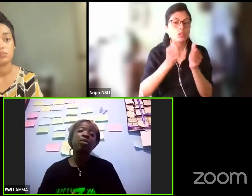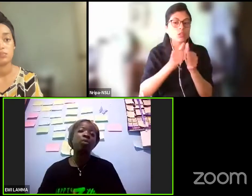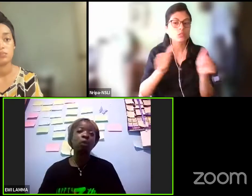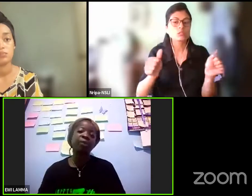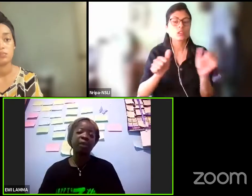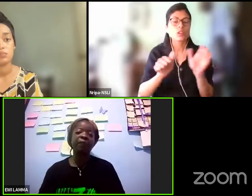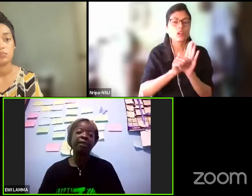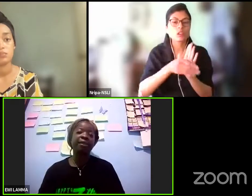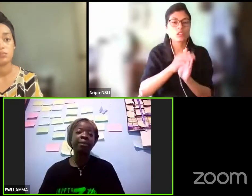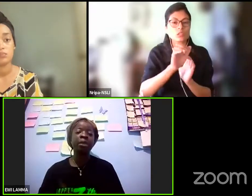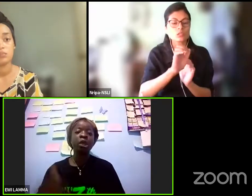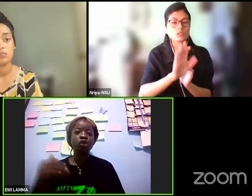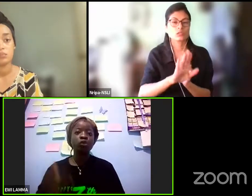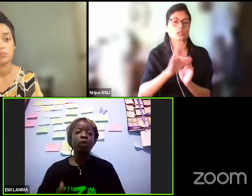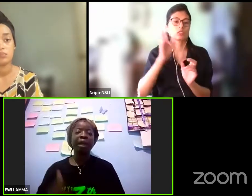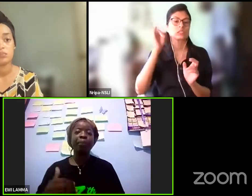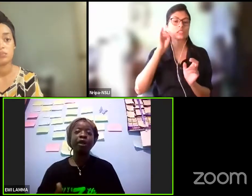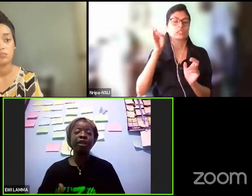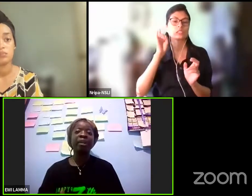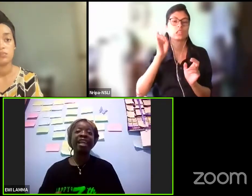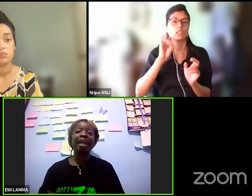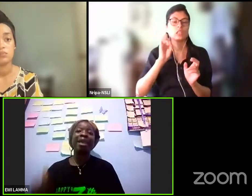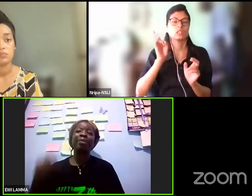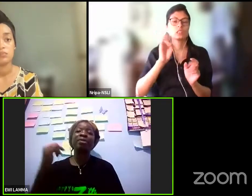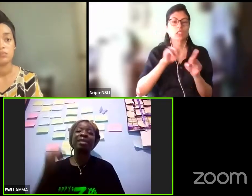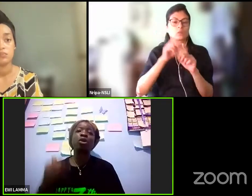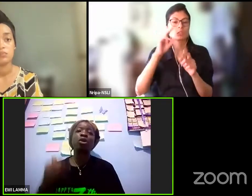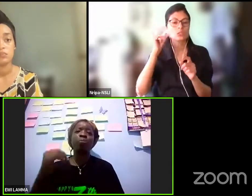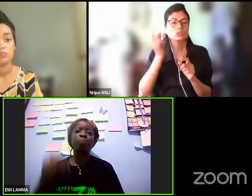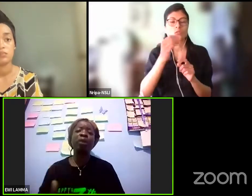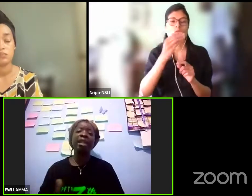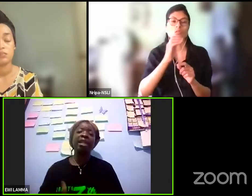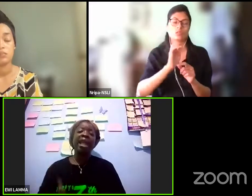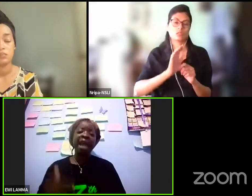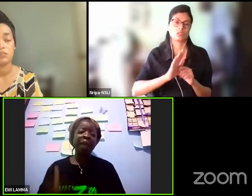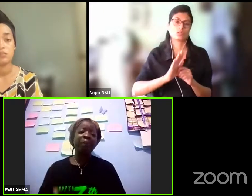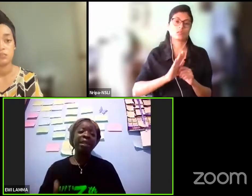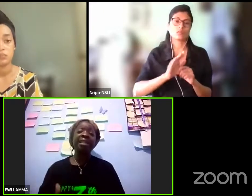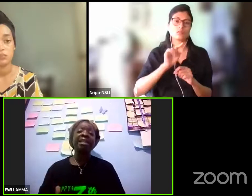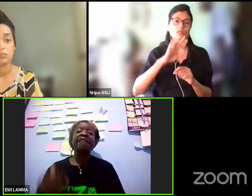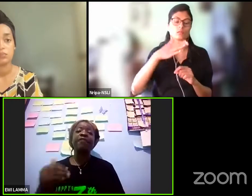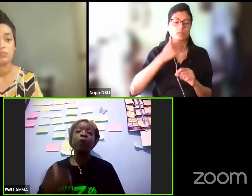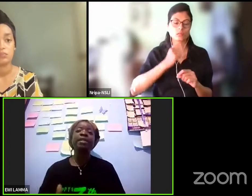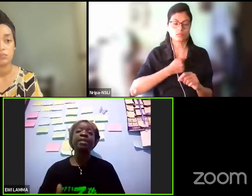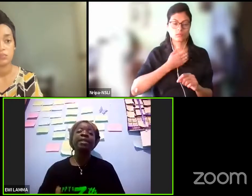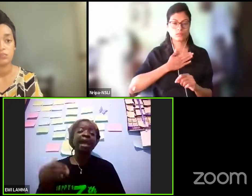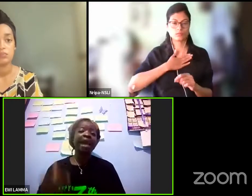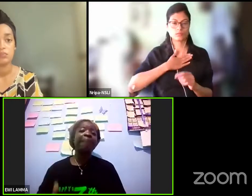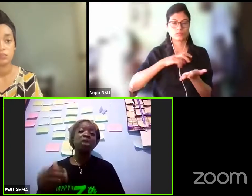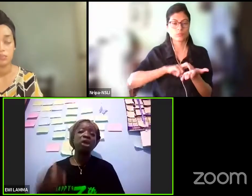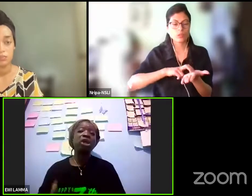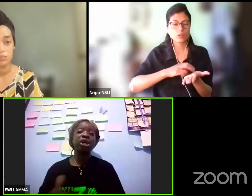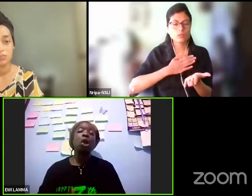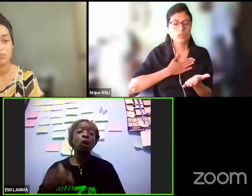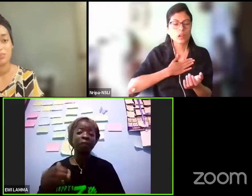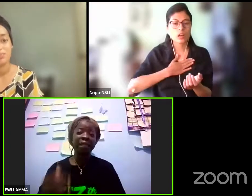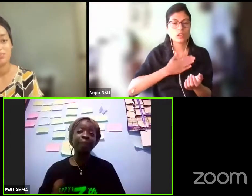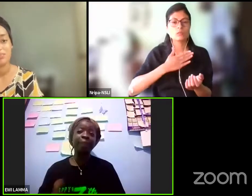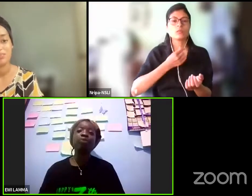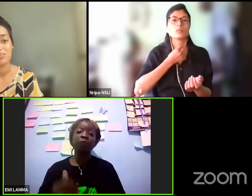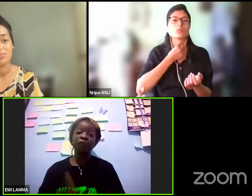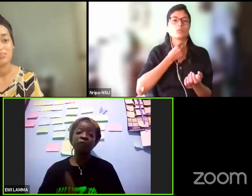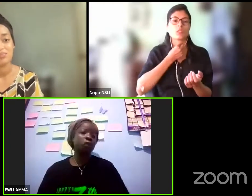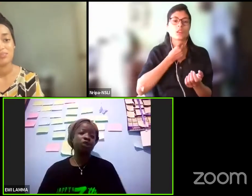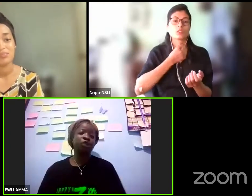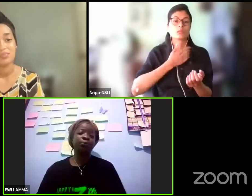away from low self-esteem to a point where they can be able to stand up boldly and understand that their voices can be heard on the